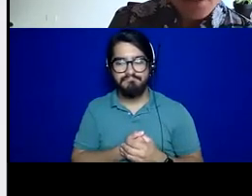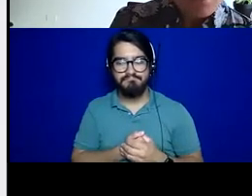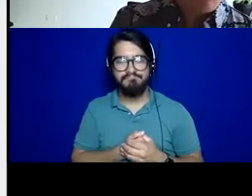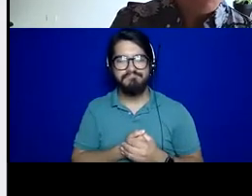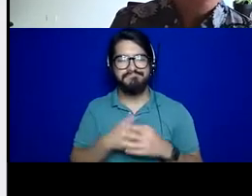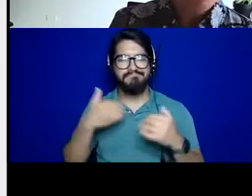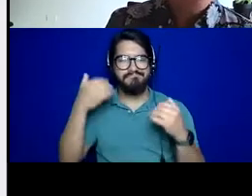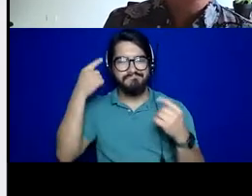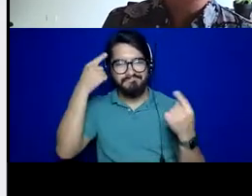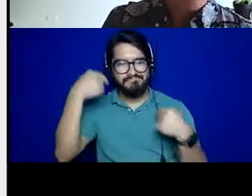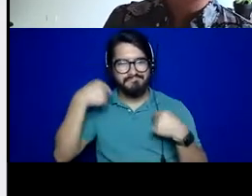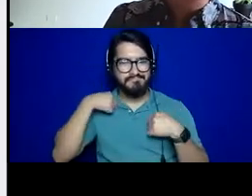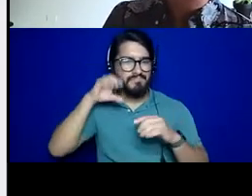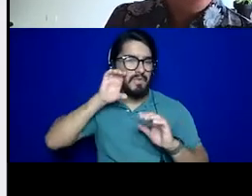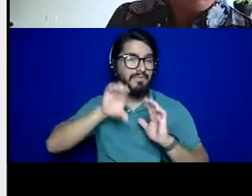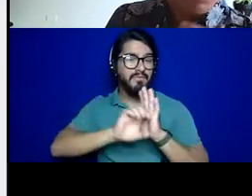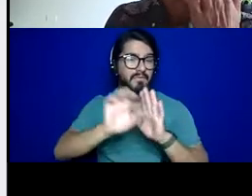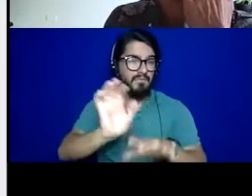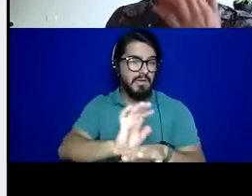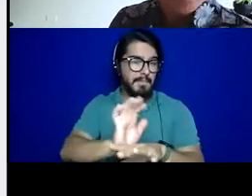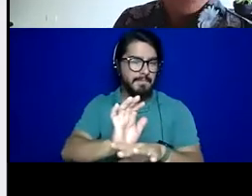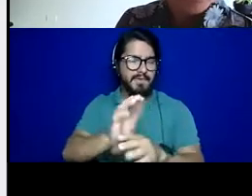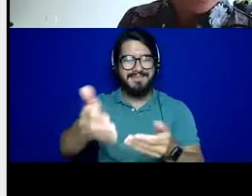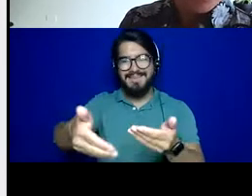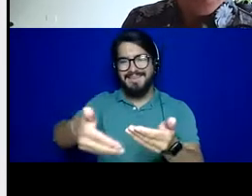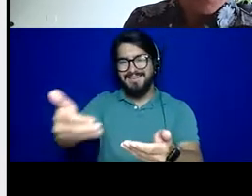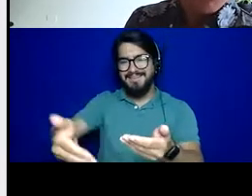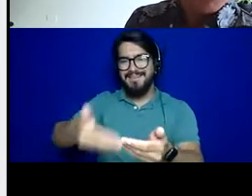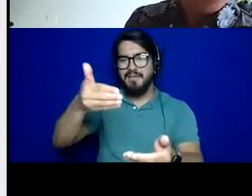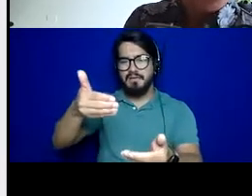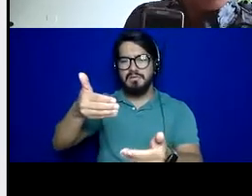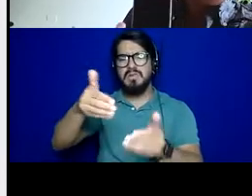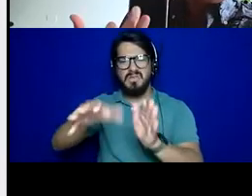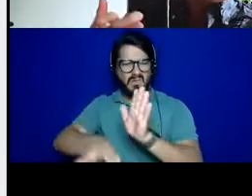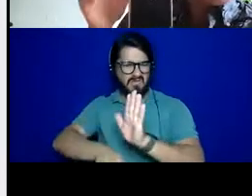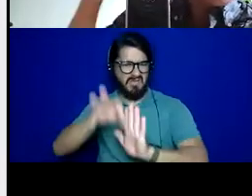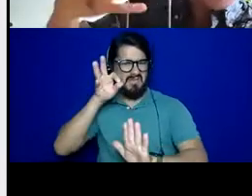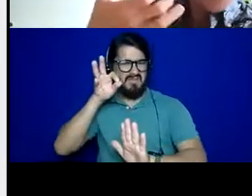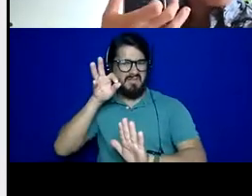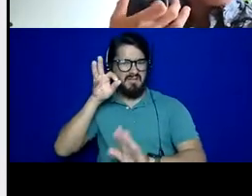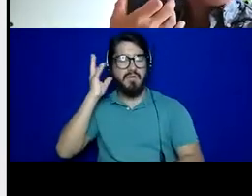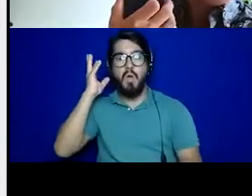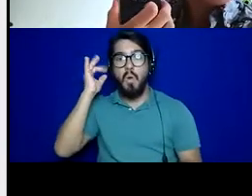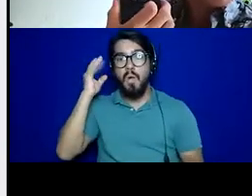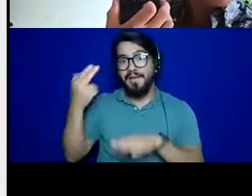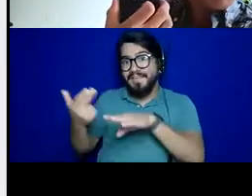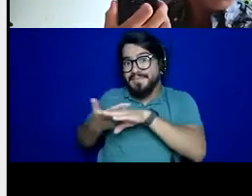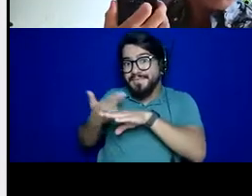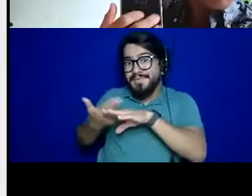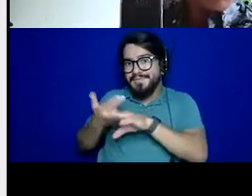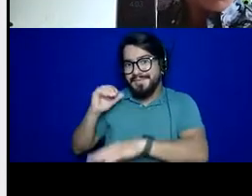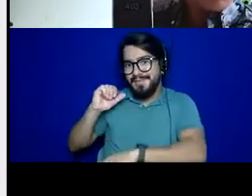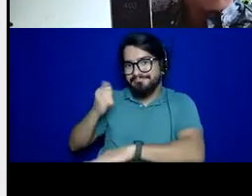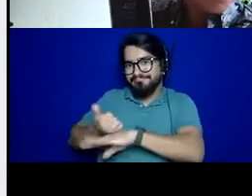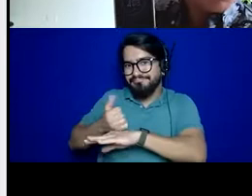I actually think the photos and videos are the easiest ones to locate often, because we're using the app that's built into our